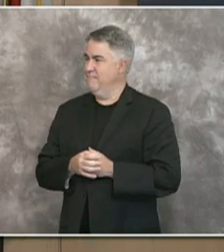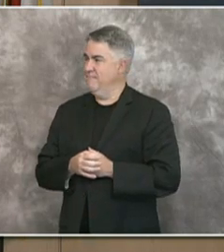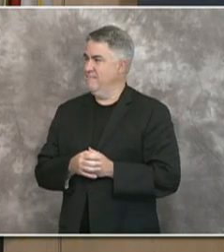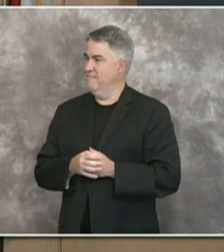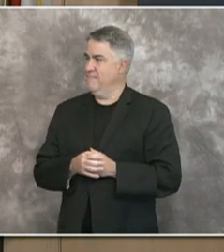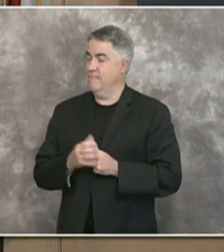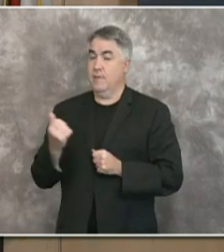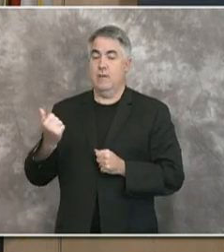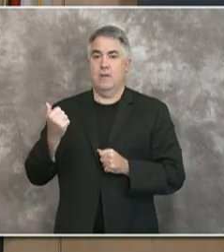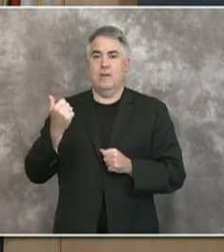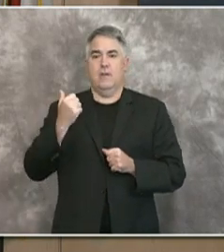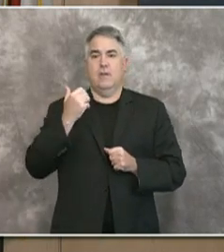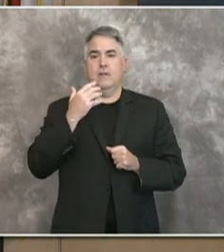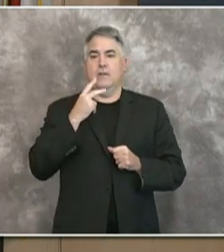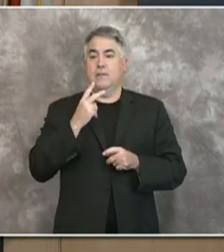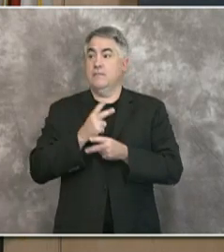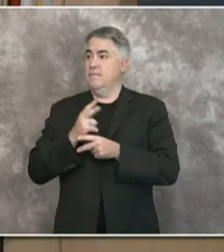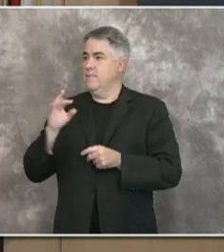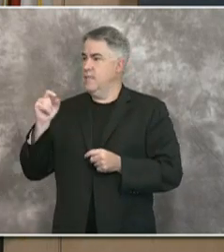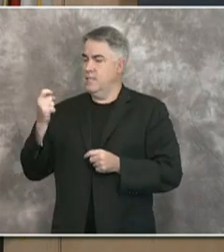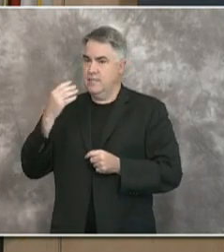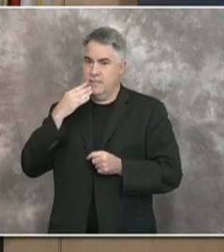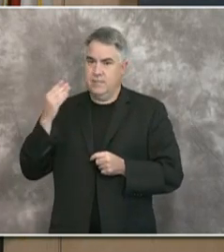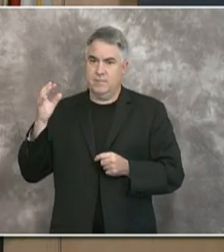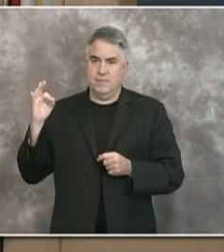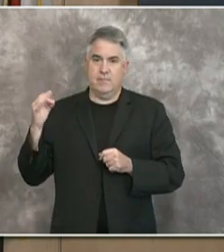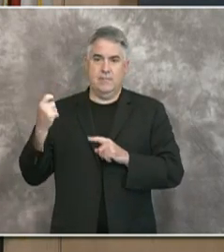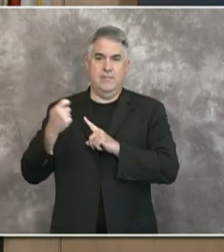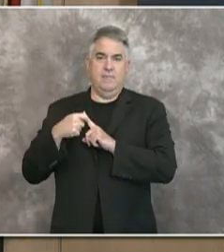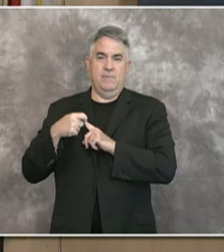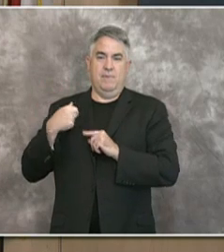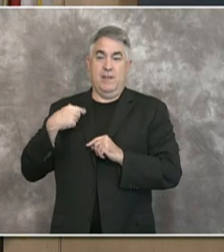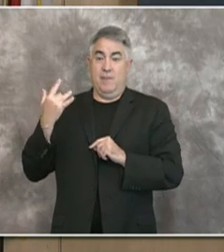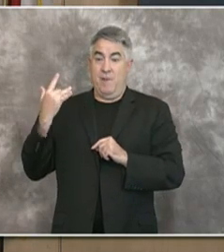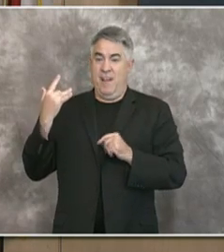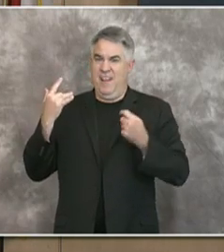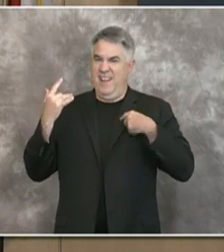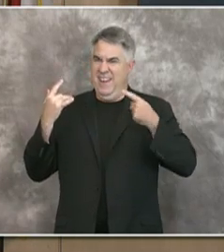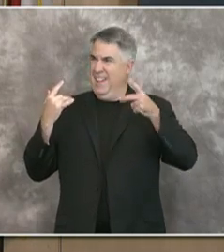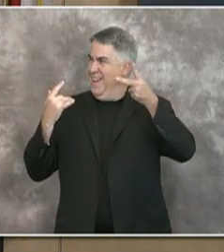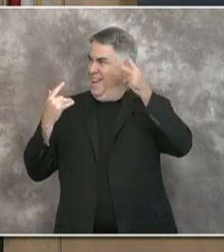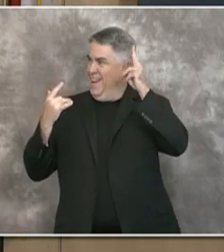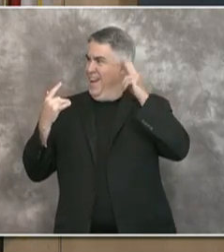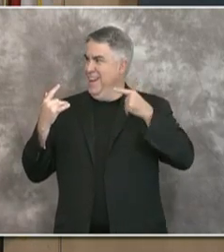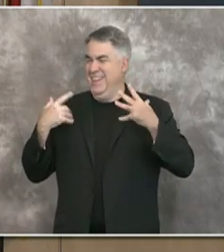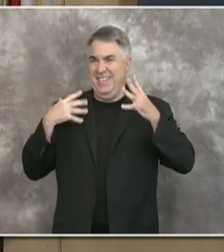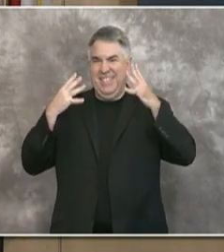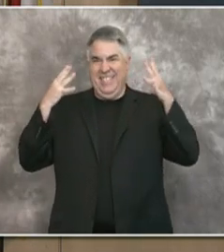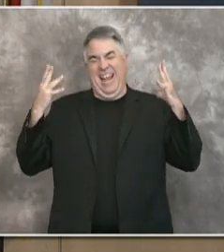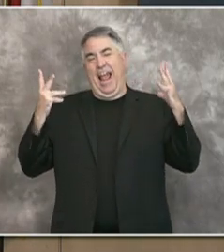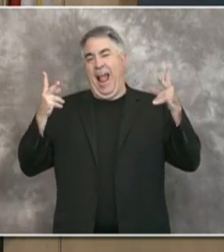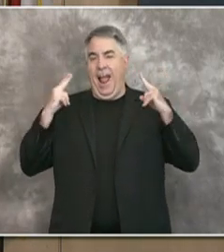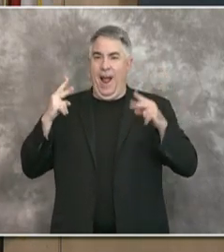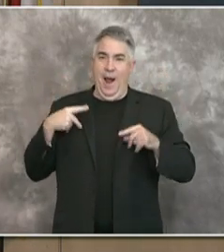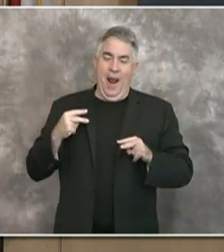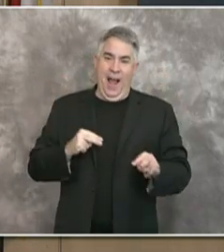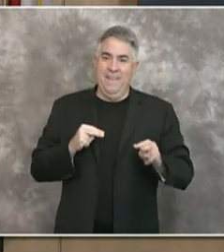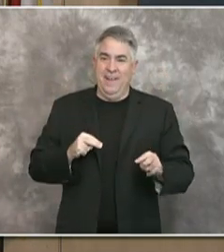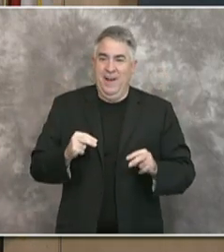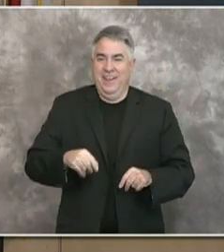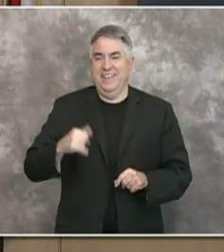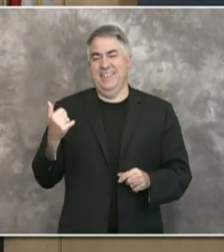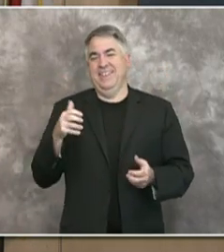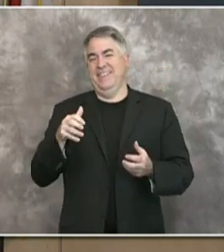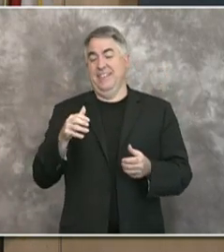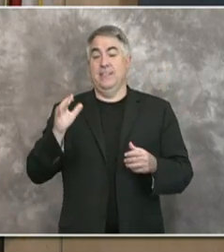I think Supervisor Cox is picking on me as the person most in need of a haircut. But today the governor did announce some additional